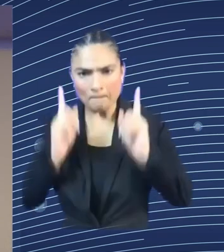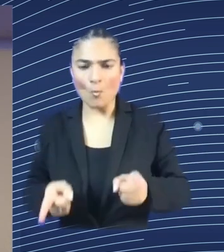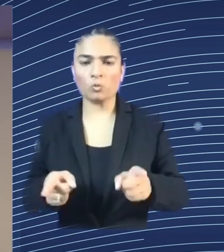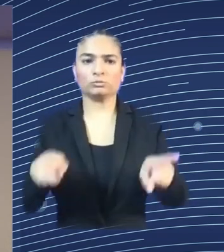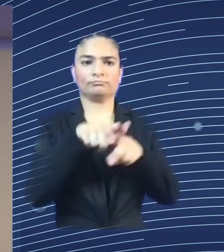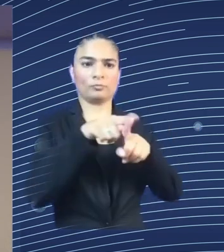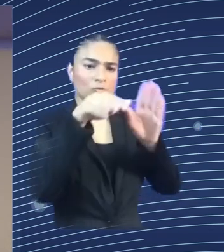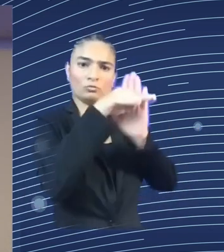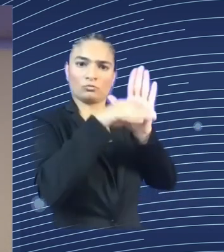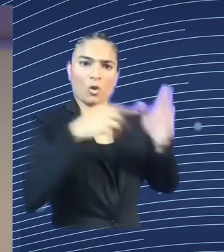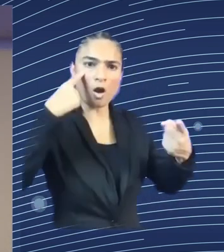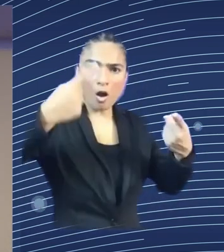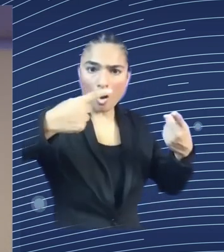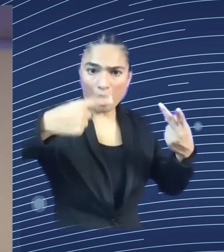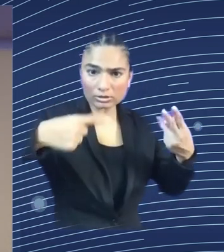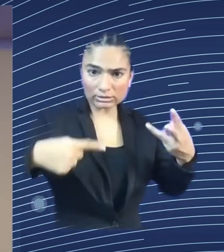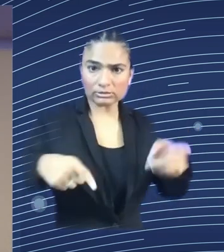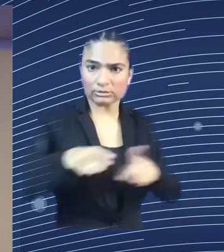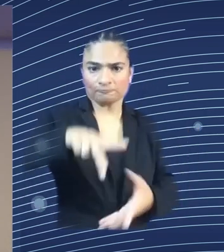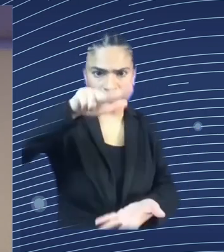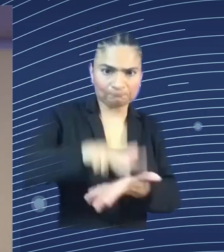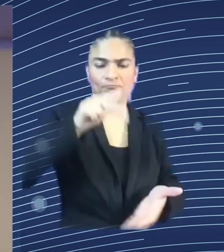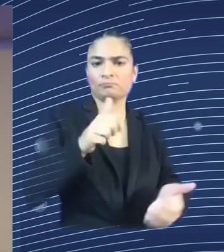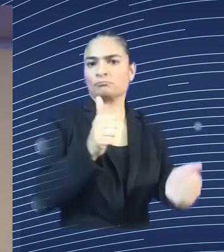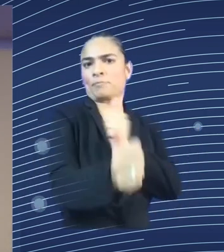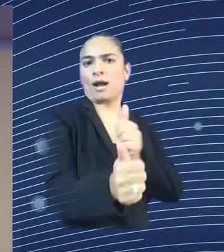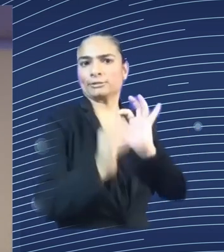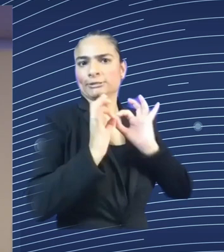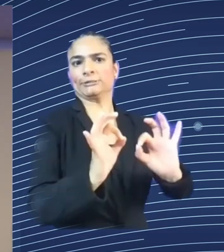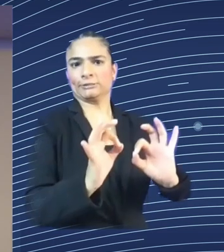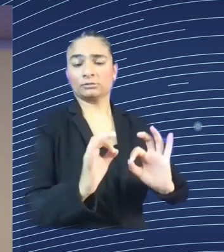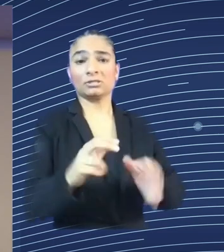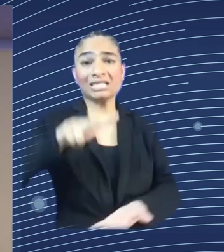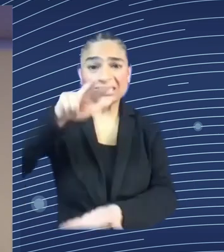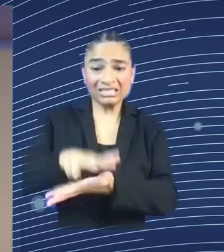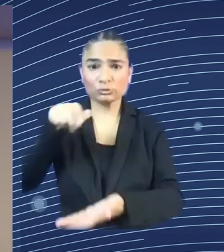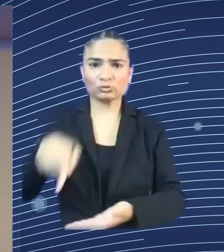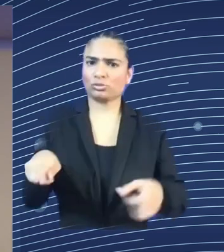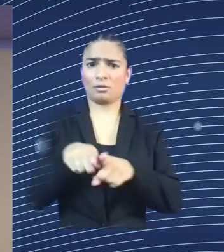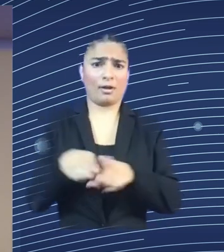okay. What happens with the Biogen? The Biogen risk is followed more than the